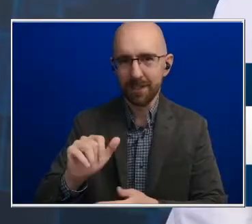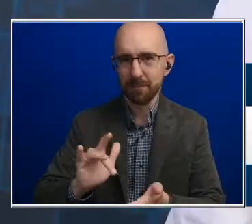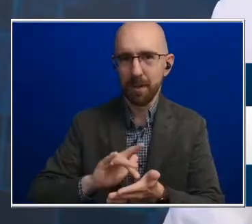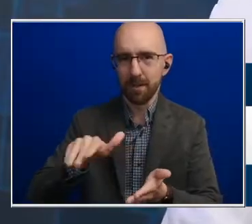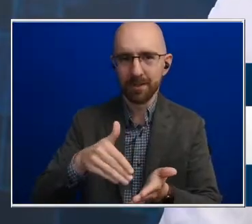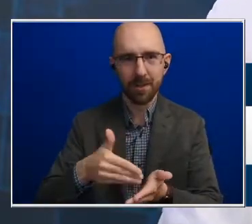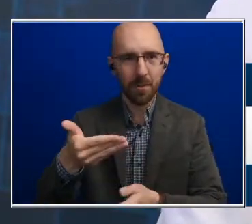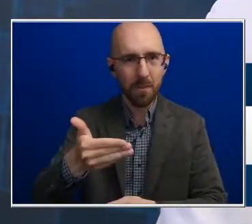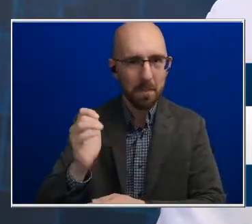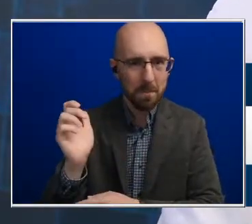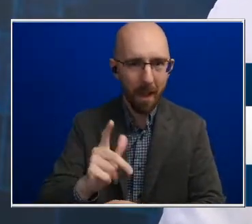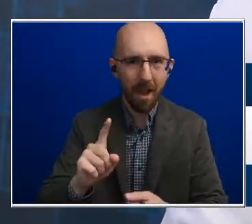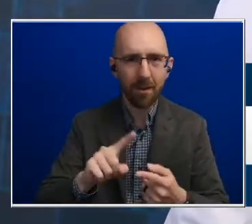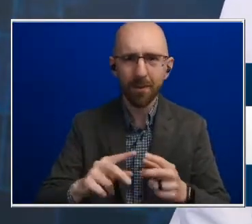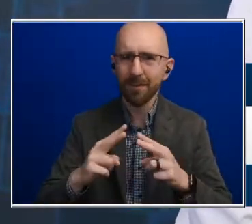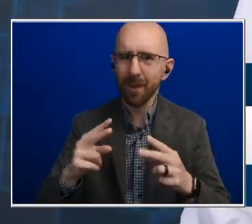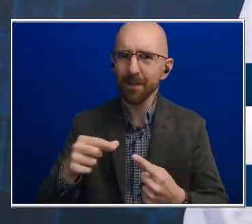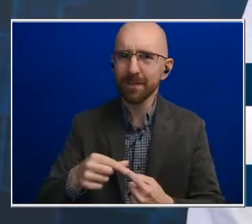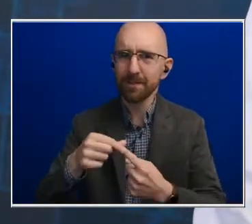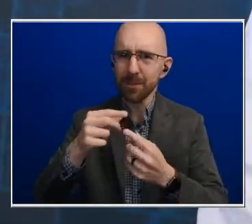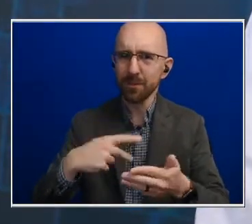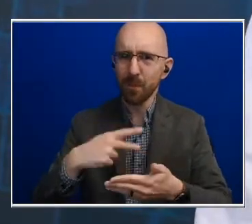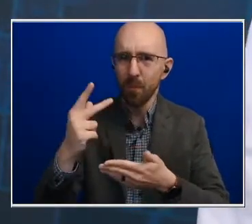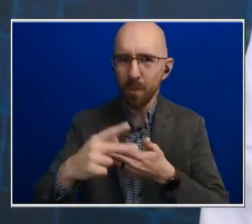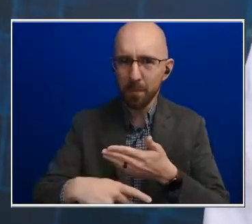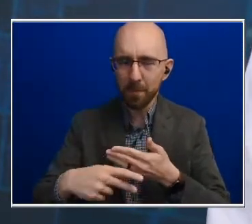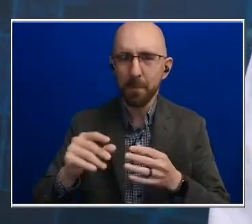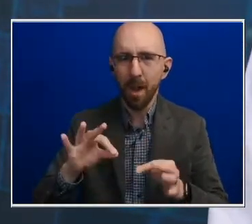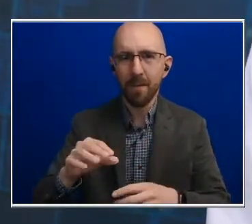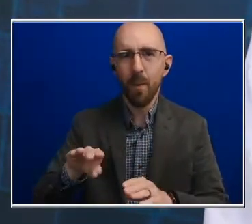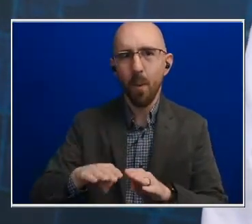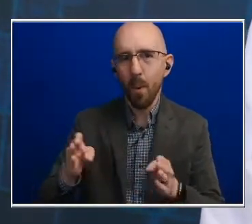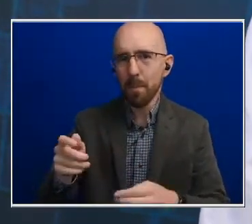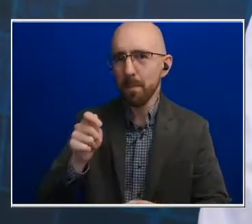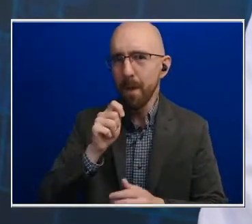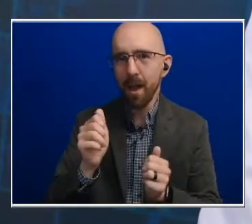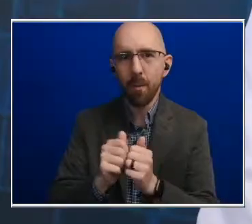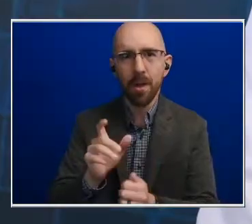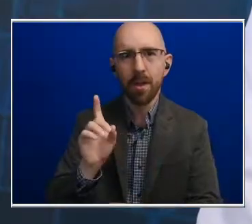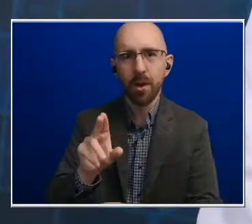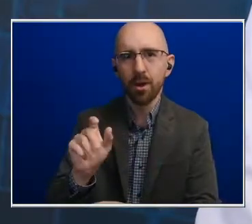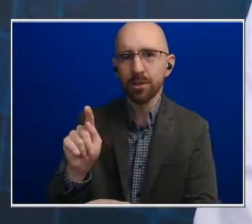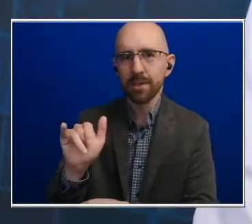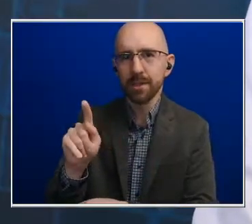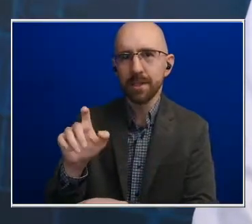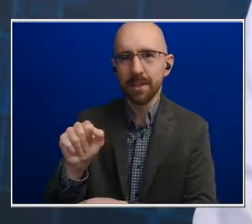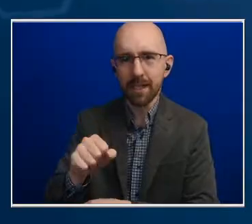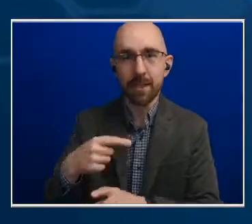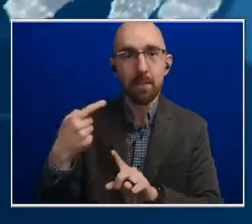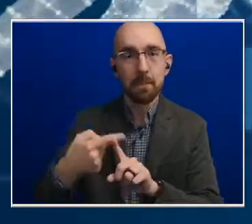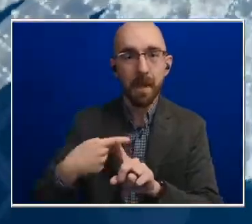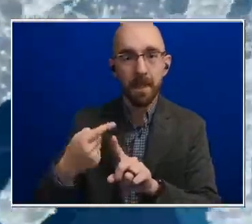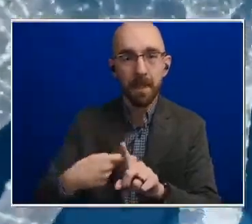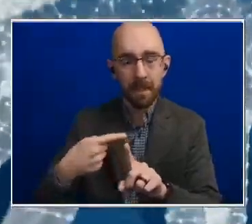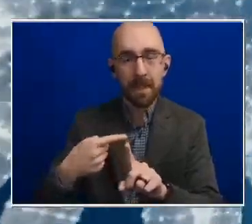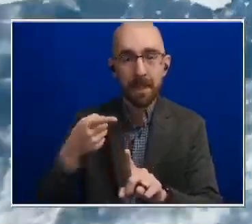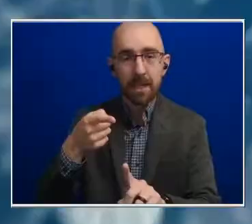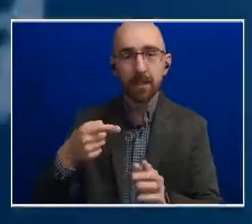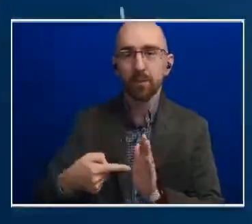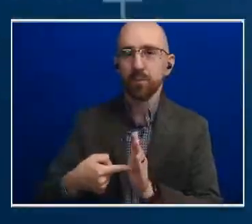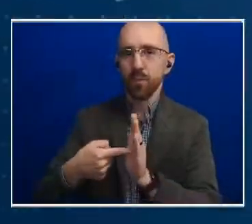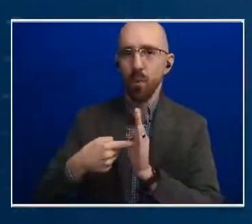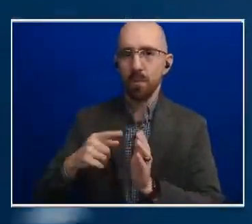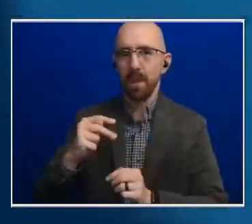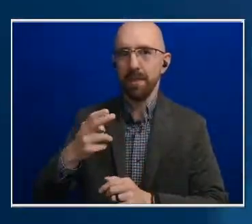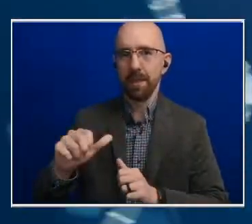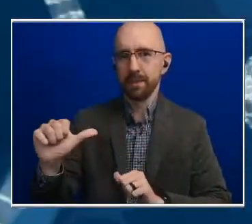to a very special program of Open Mics with Dr. Stites and our monthly edition of Show Me the